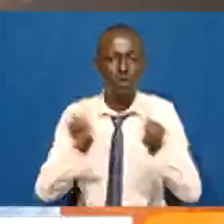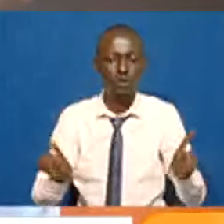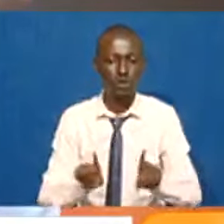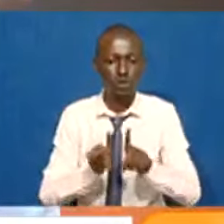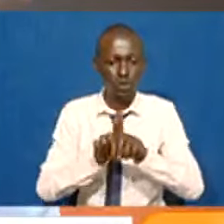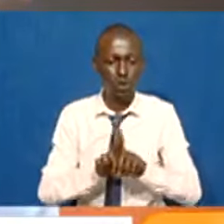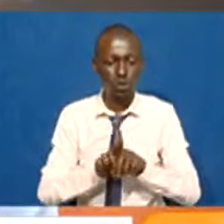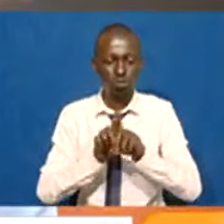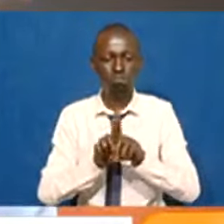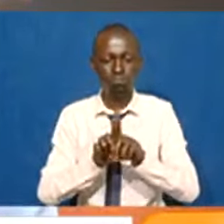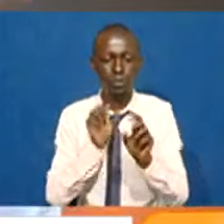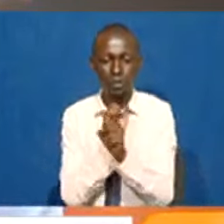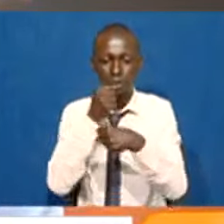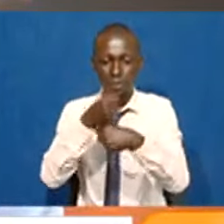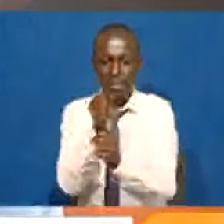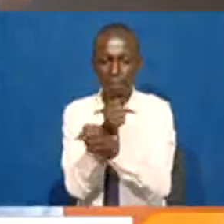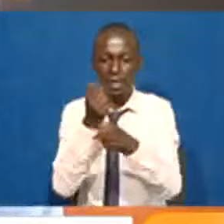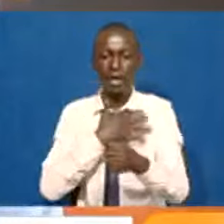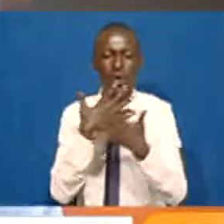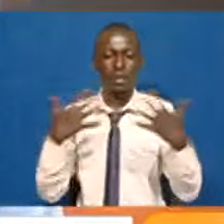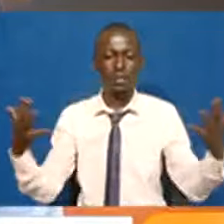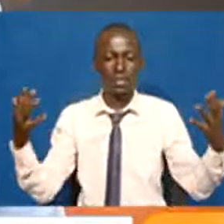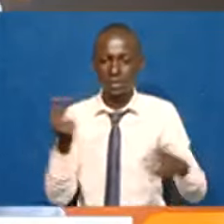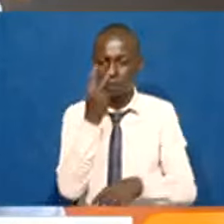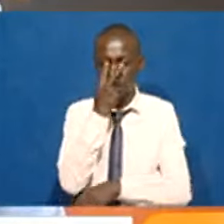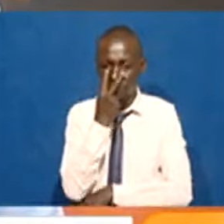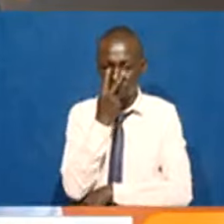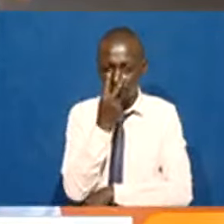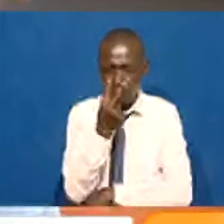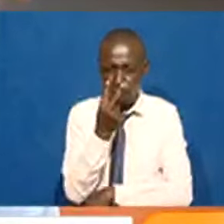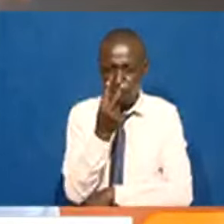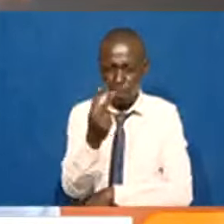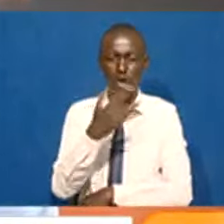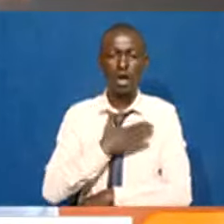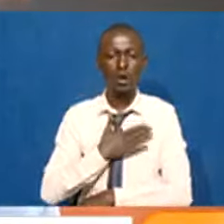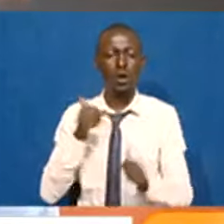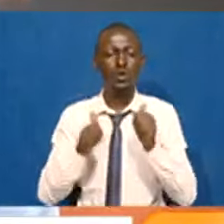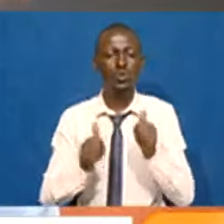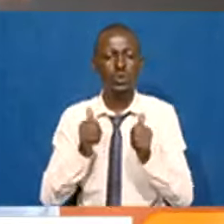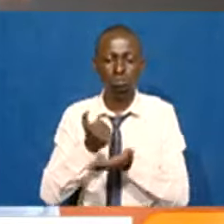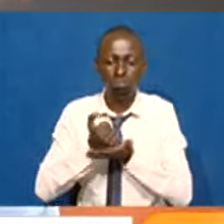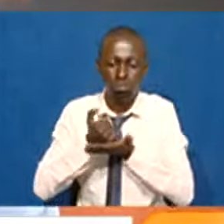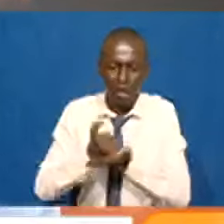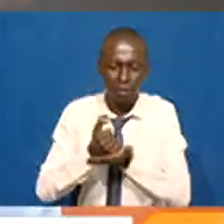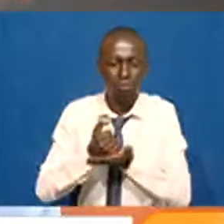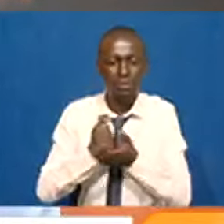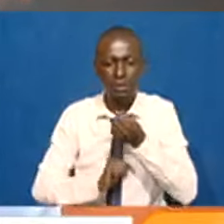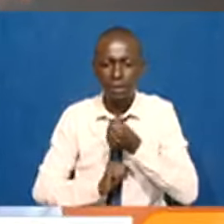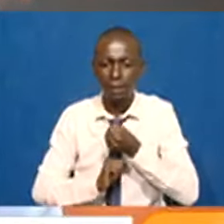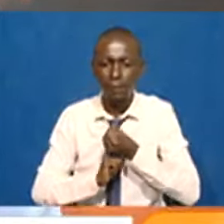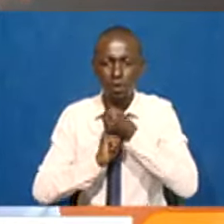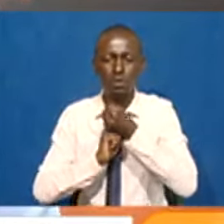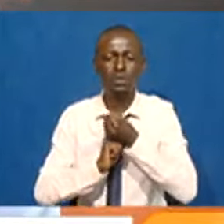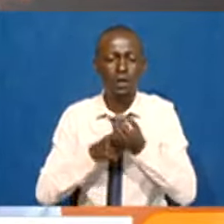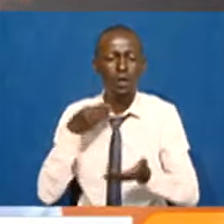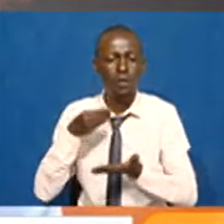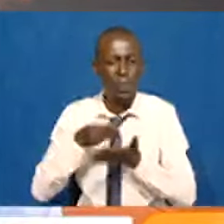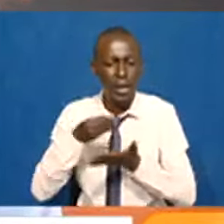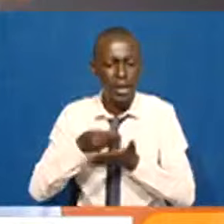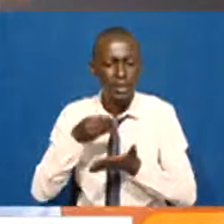developing the product. So our vision is to facilitate and assist financially challenged Kenyans to